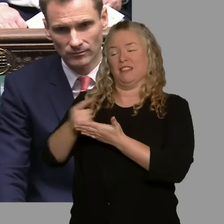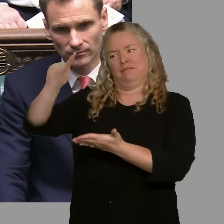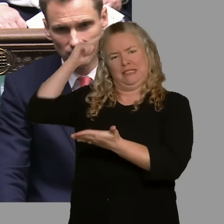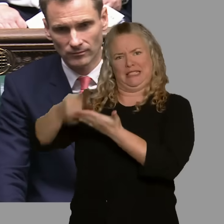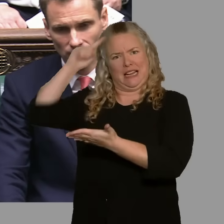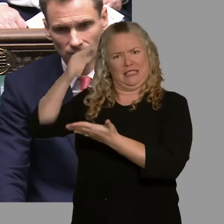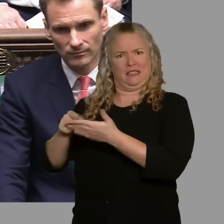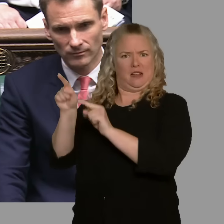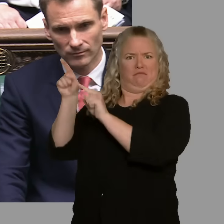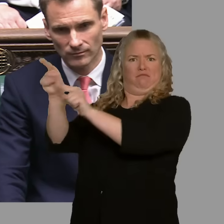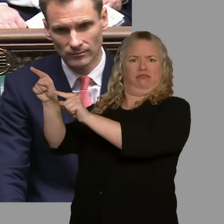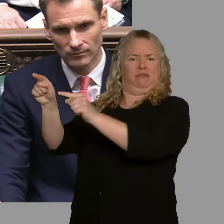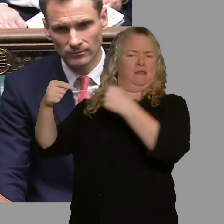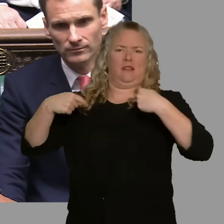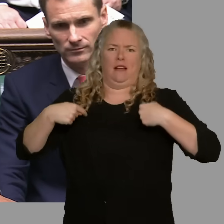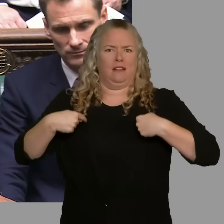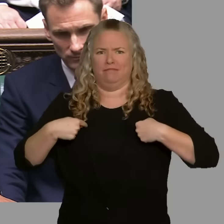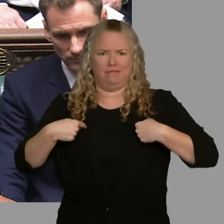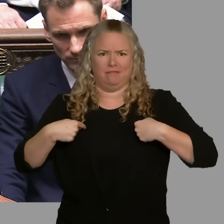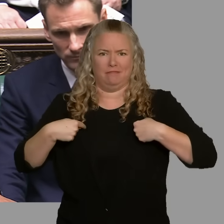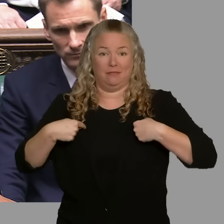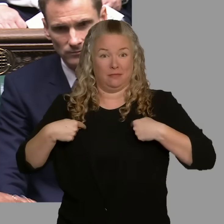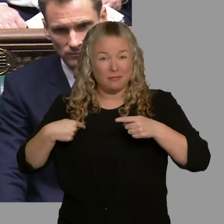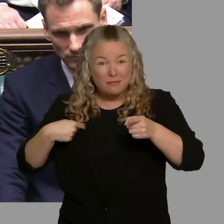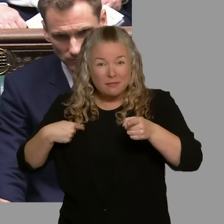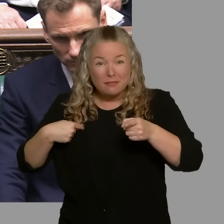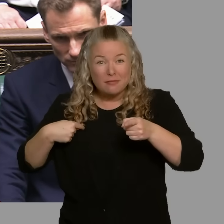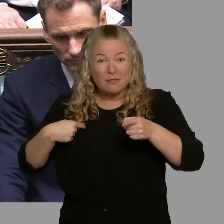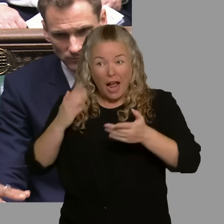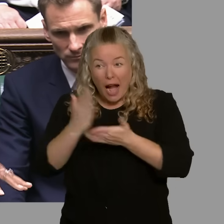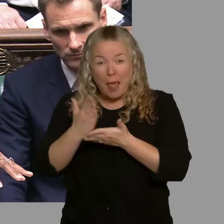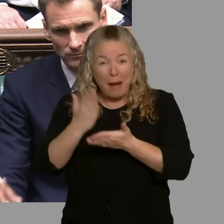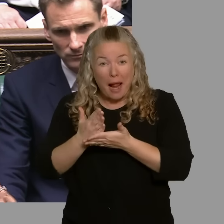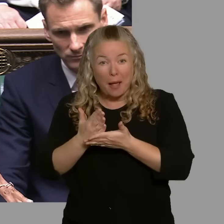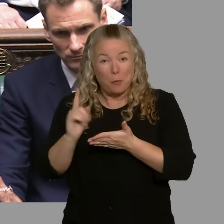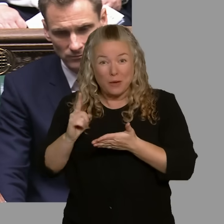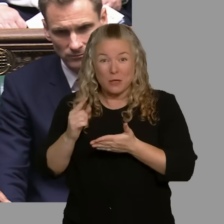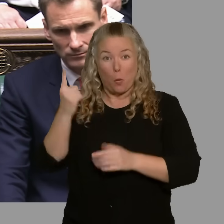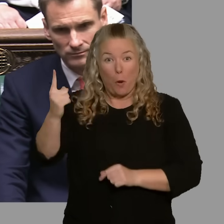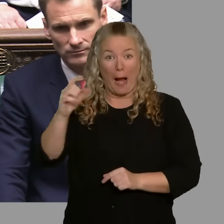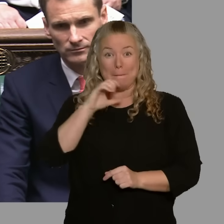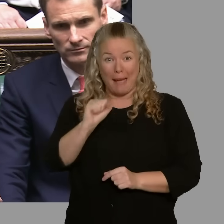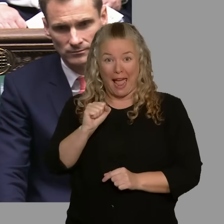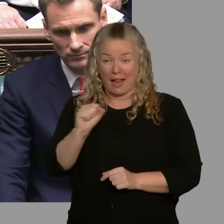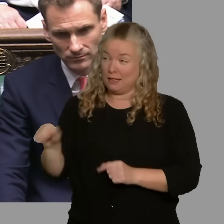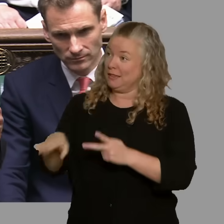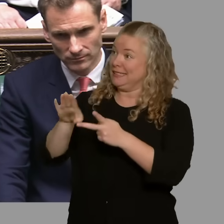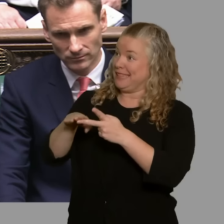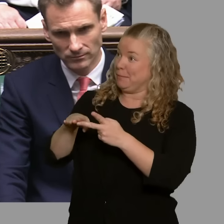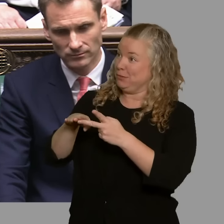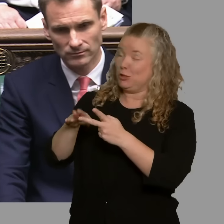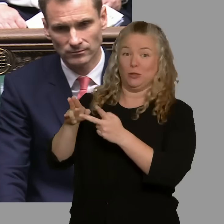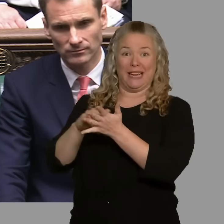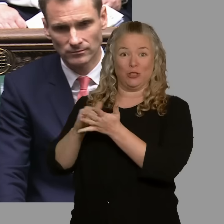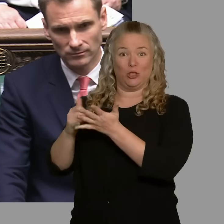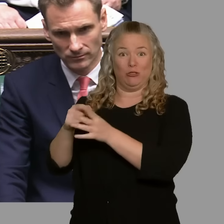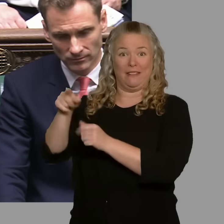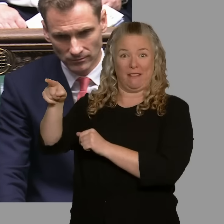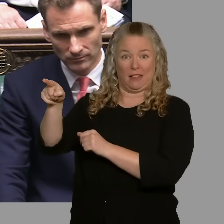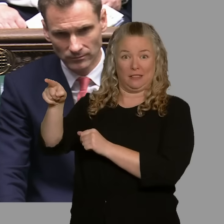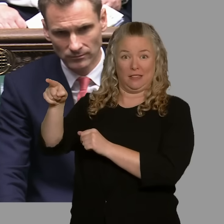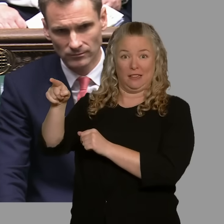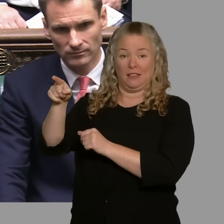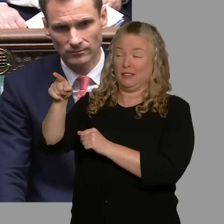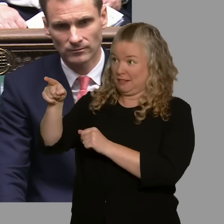this failure? Is he seriously saying that the Deputy did not discuss with the National Security Advisor, did not discuss with the Home